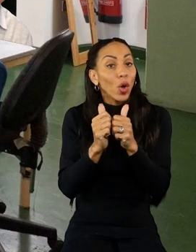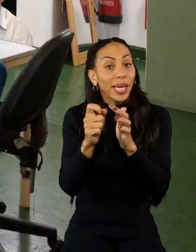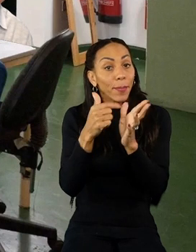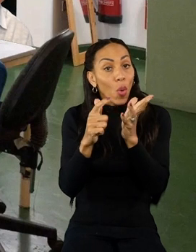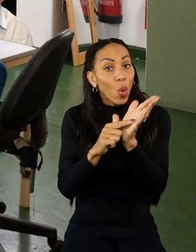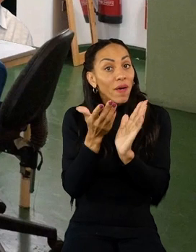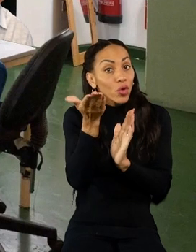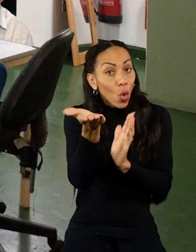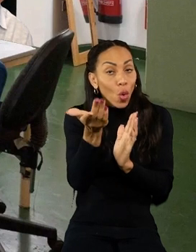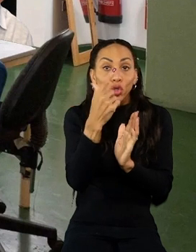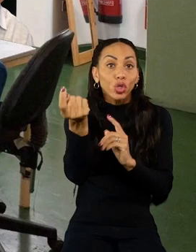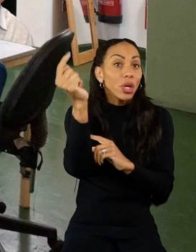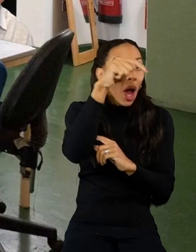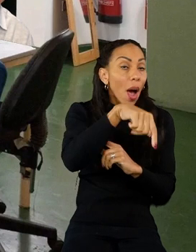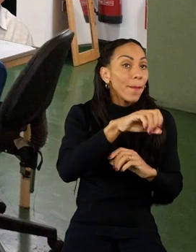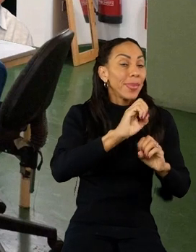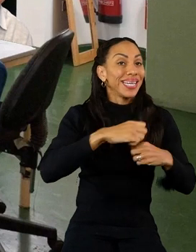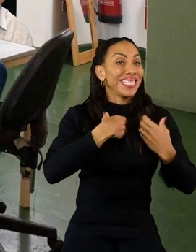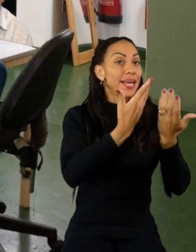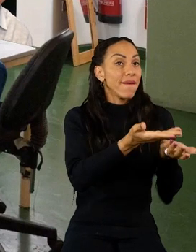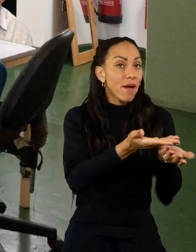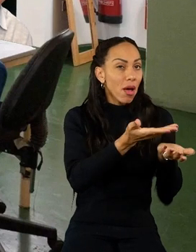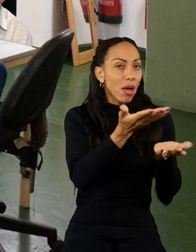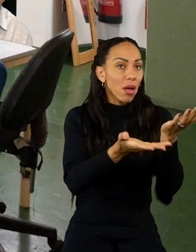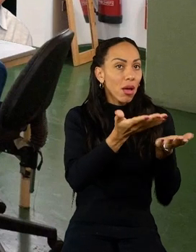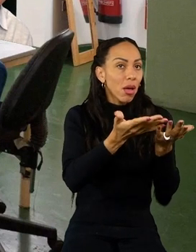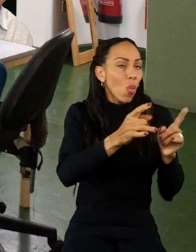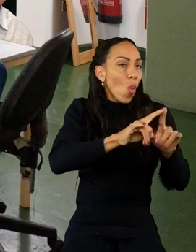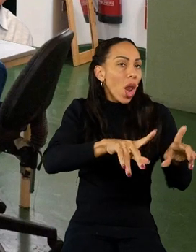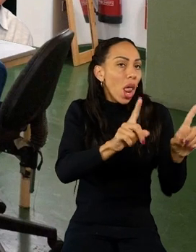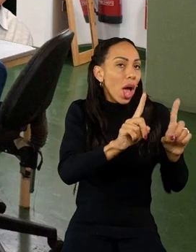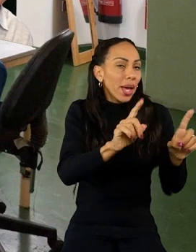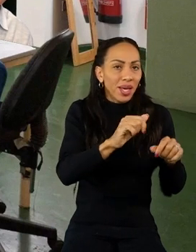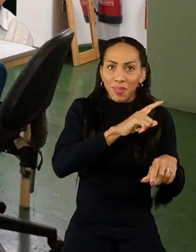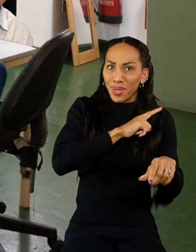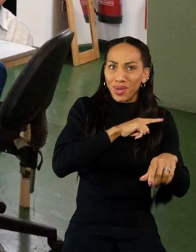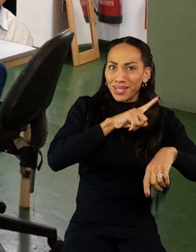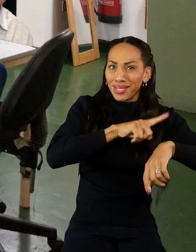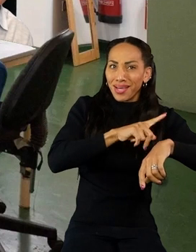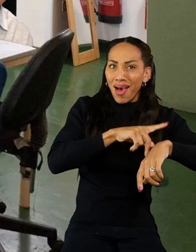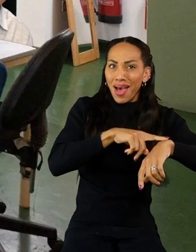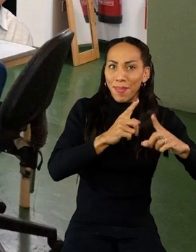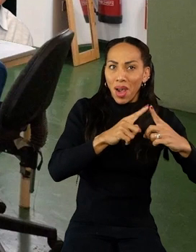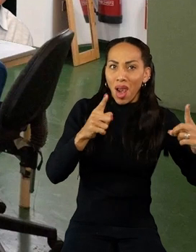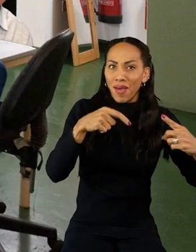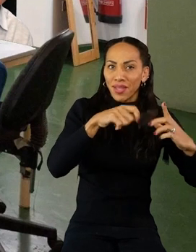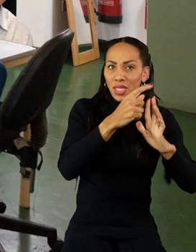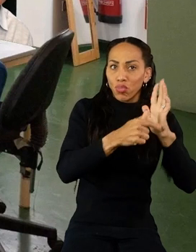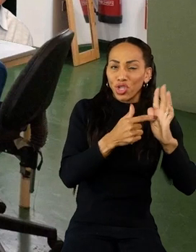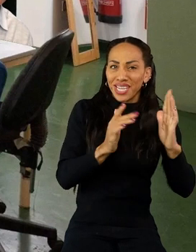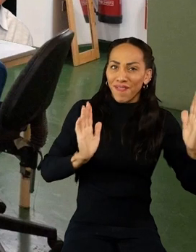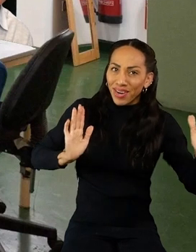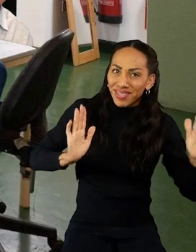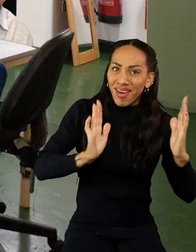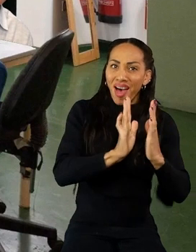whether it may be that another one of your colleagues are able to come and do that delivery session, or what shape that